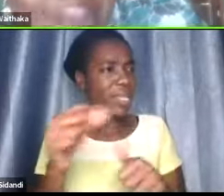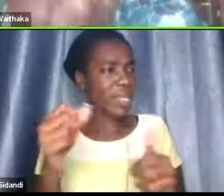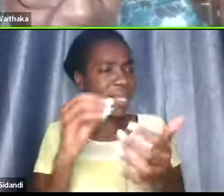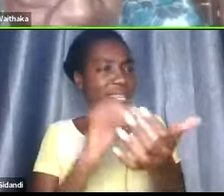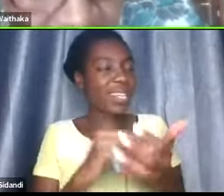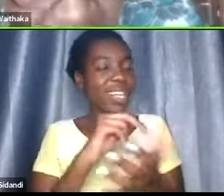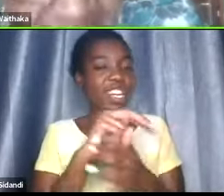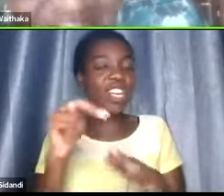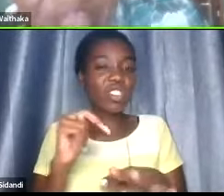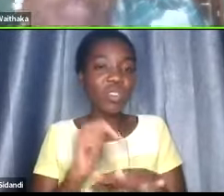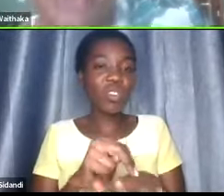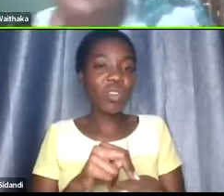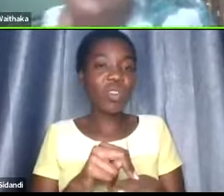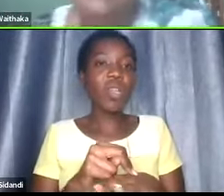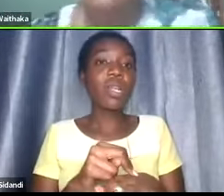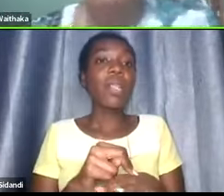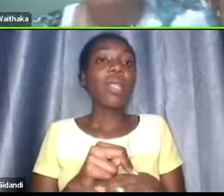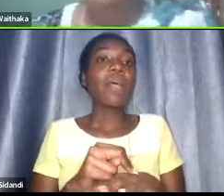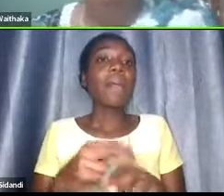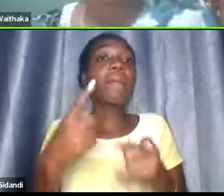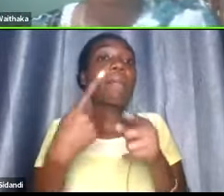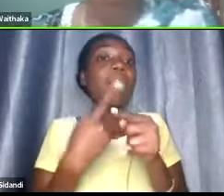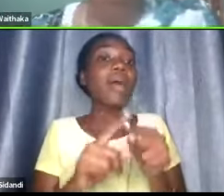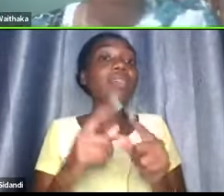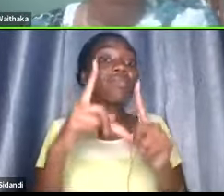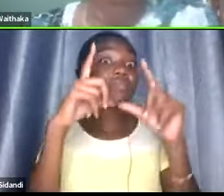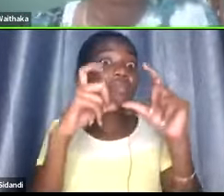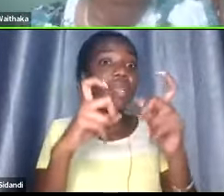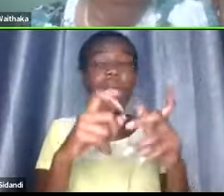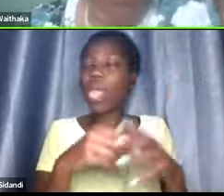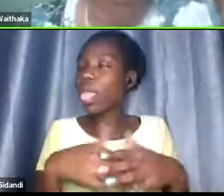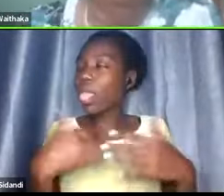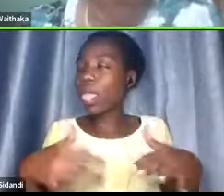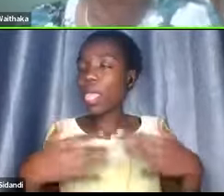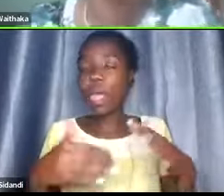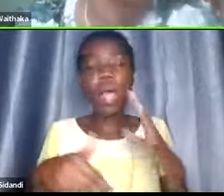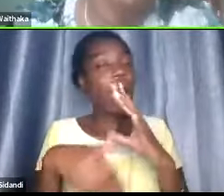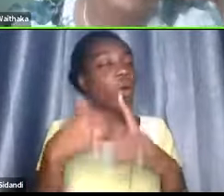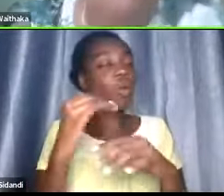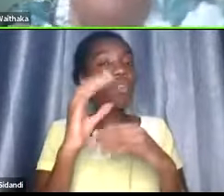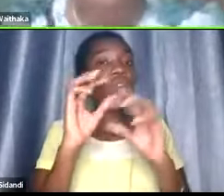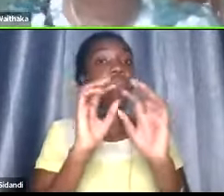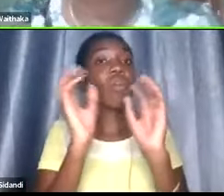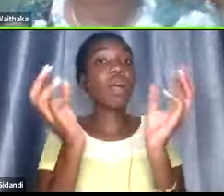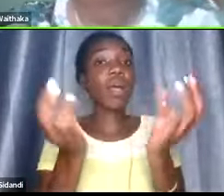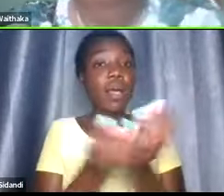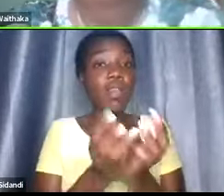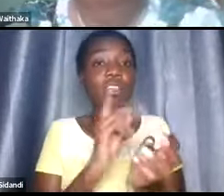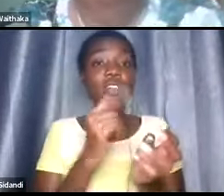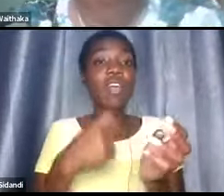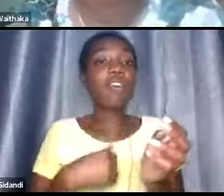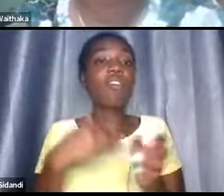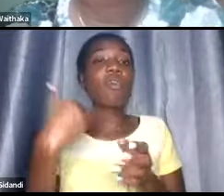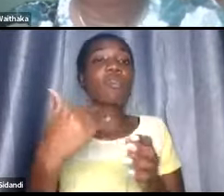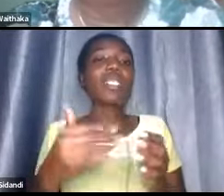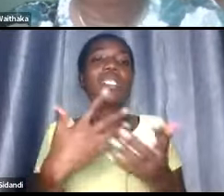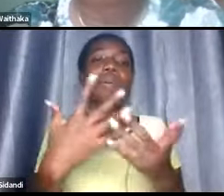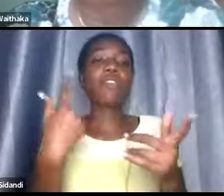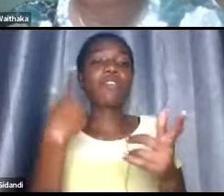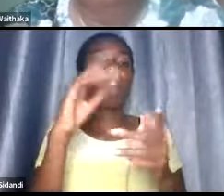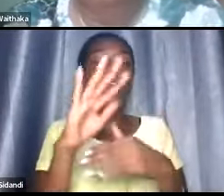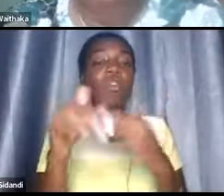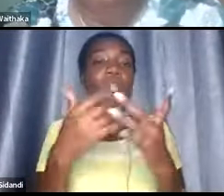out of this world. So you see, there is always something. As I say, there is something for everyone. Wow, wow.